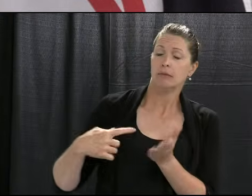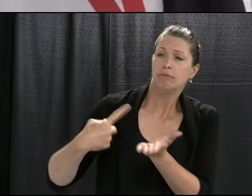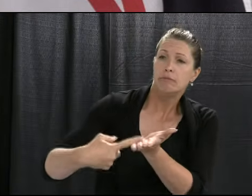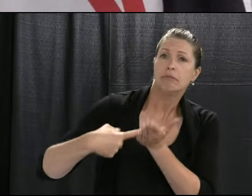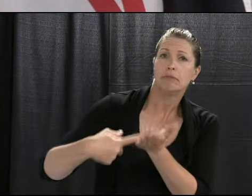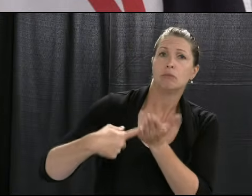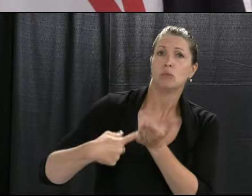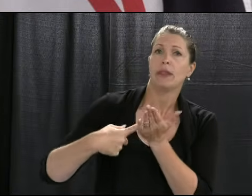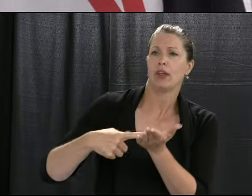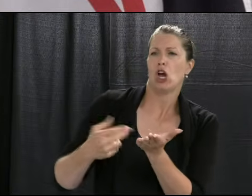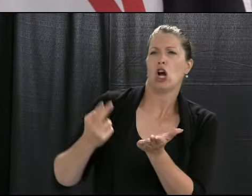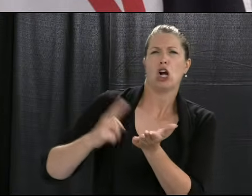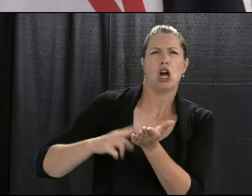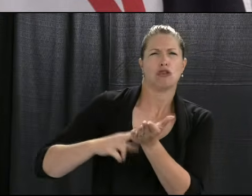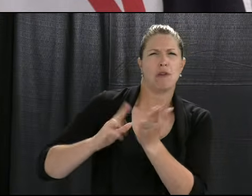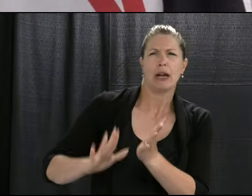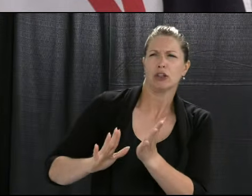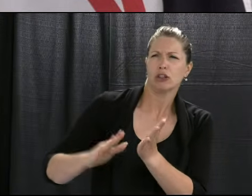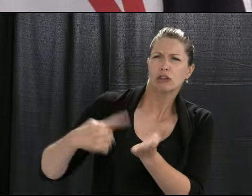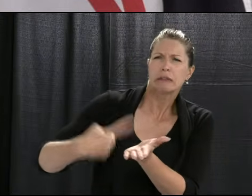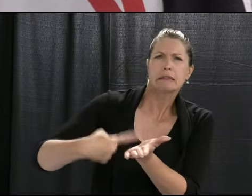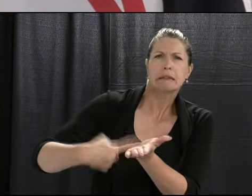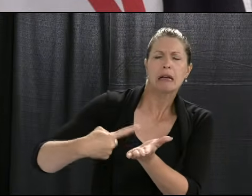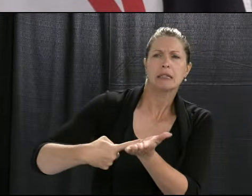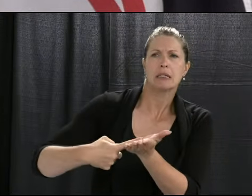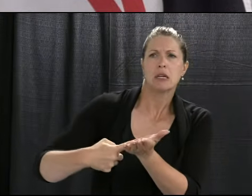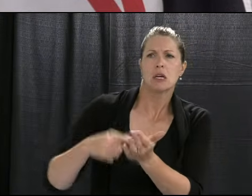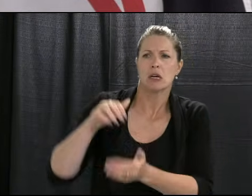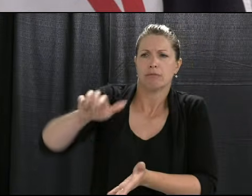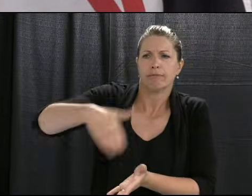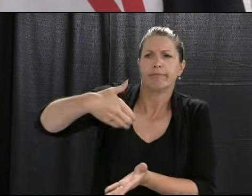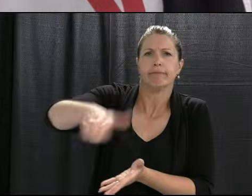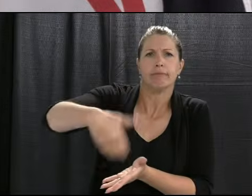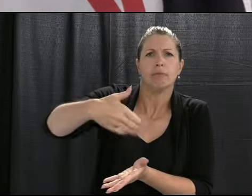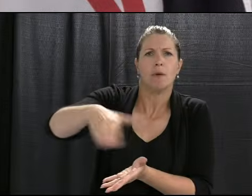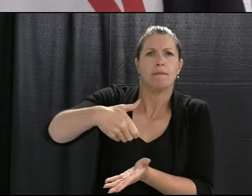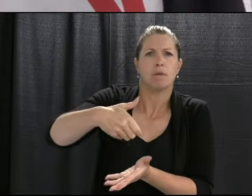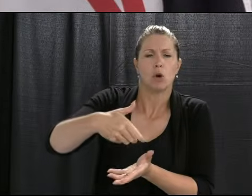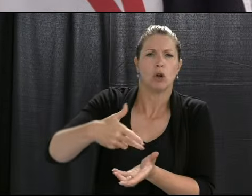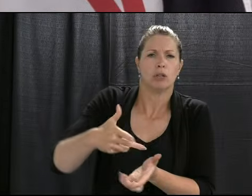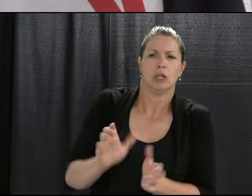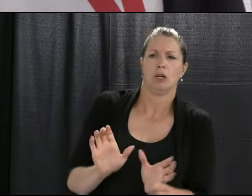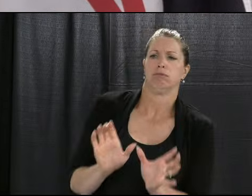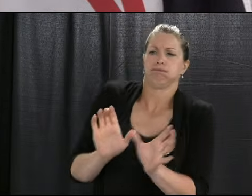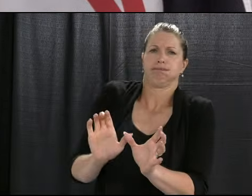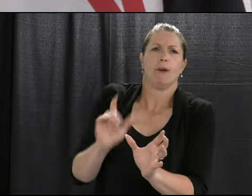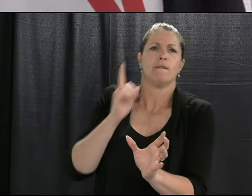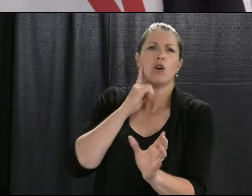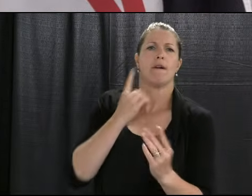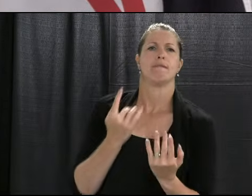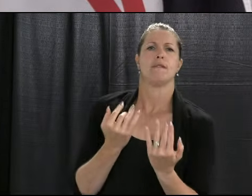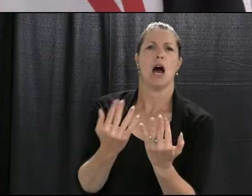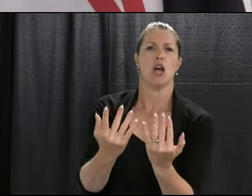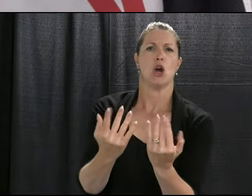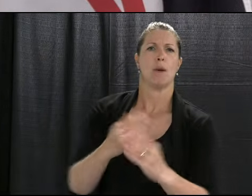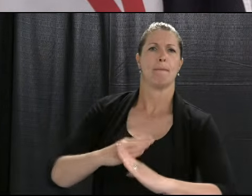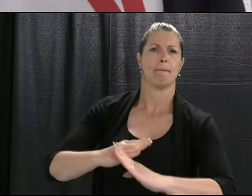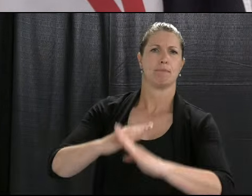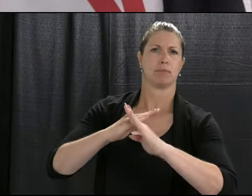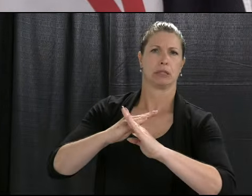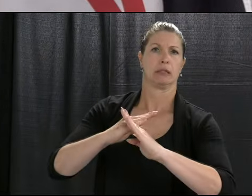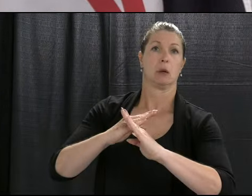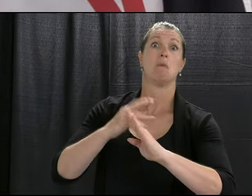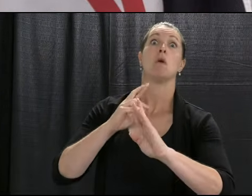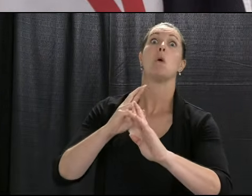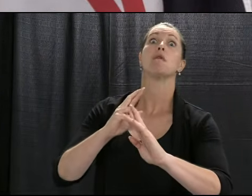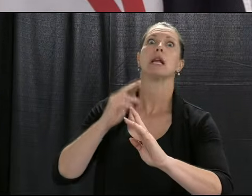Centre is working with the contractor there to have dozers build up some guards there, some fire breaks, so we can hopefully